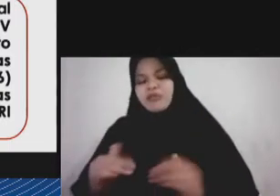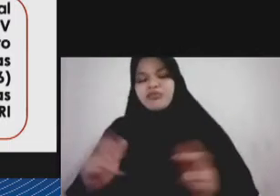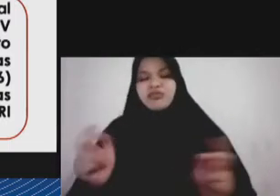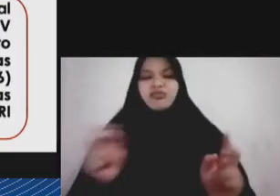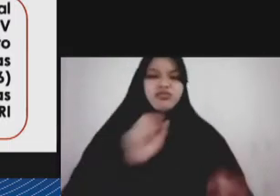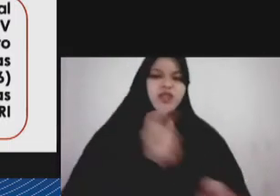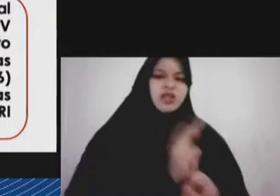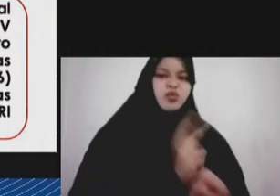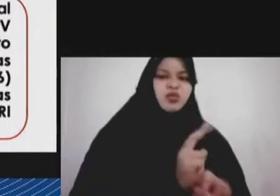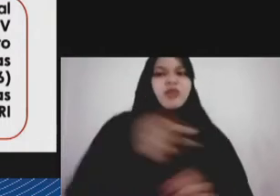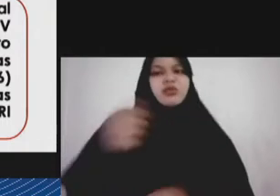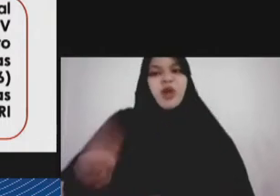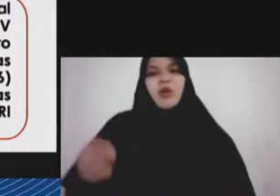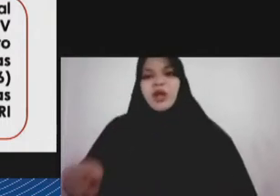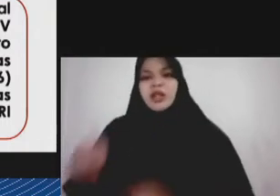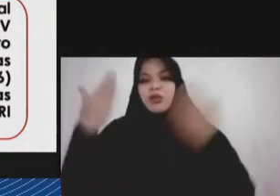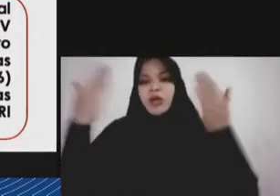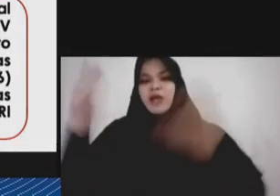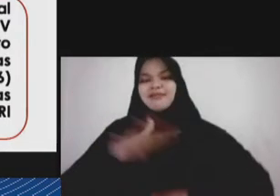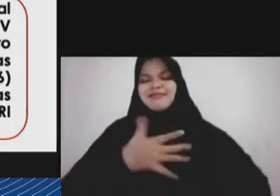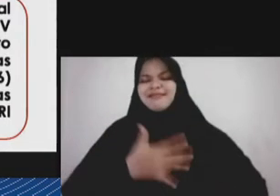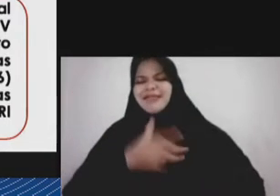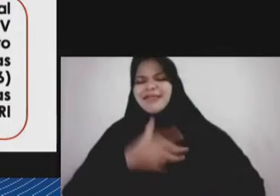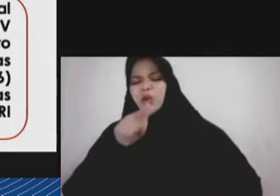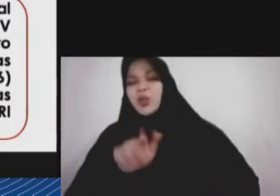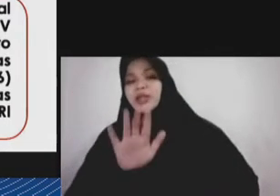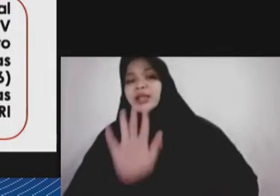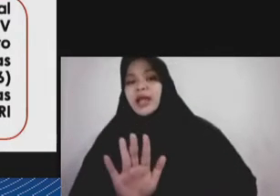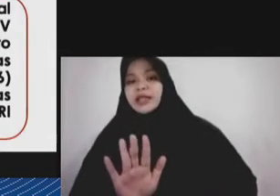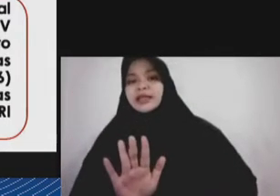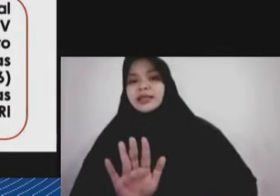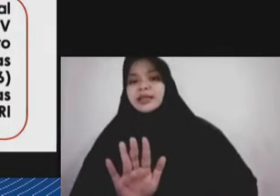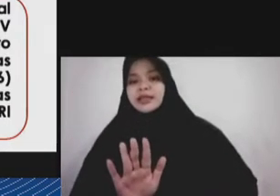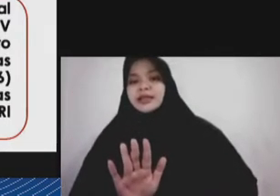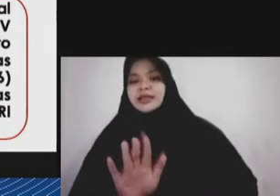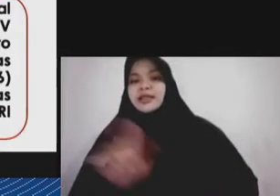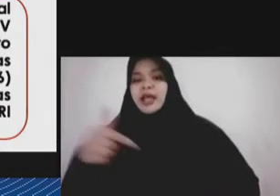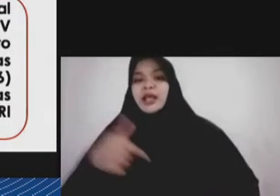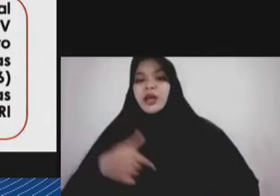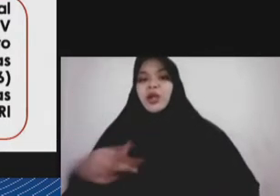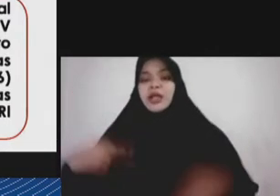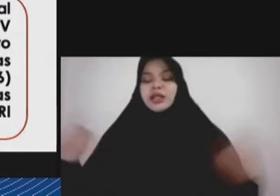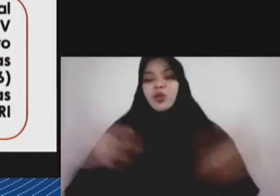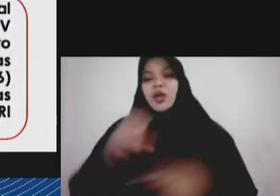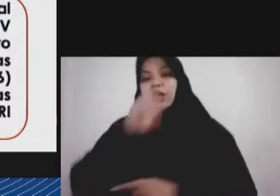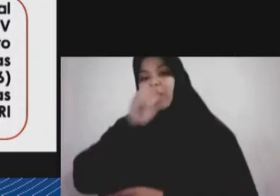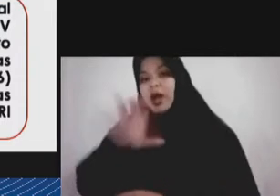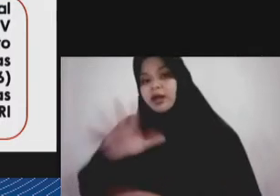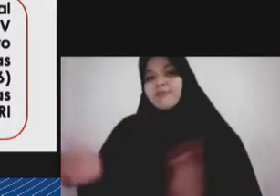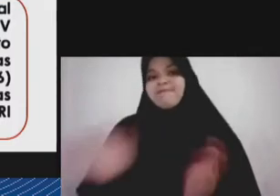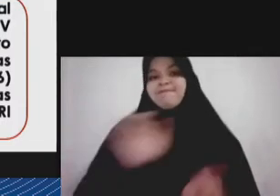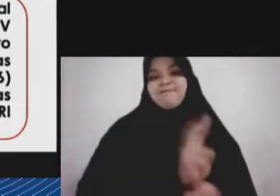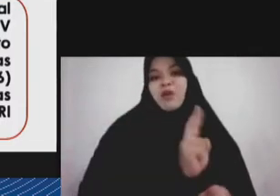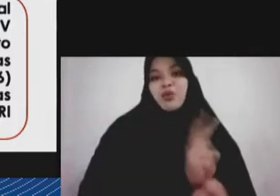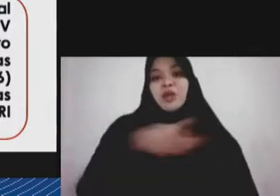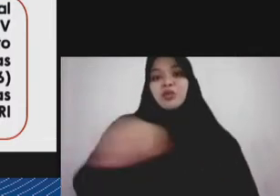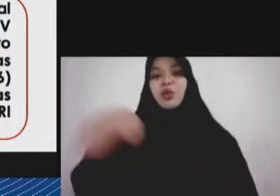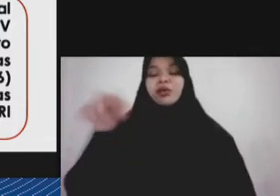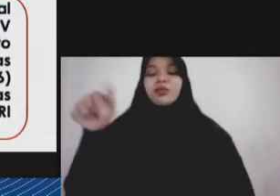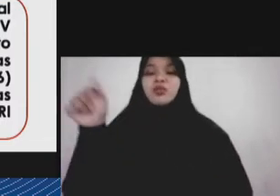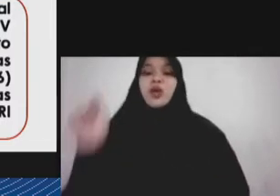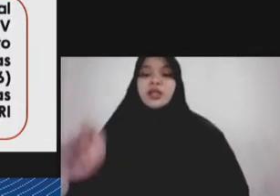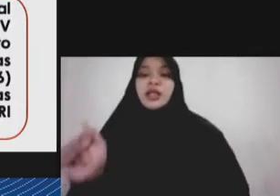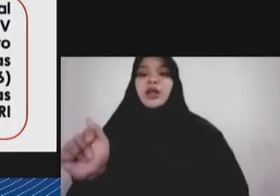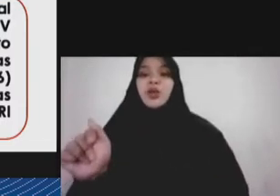law. Borrowing a term from Pope John Paul II, which is say that sexual violence against children and women is a